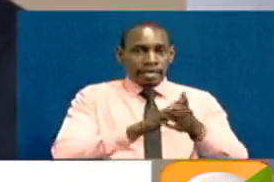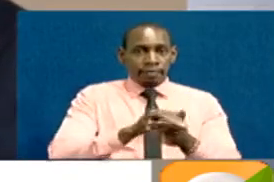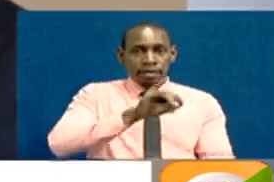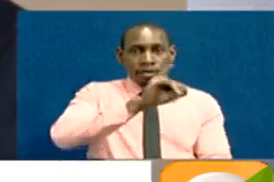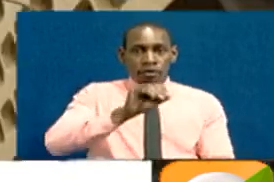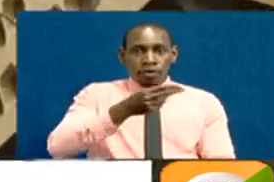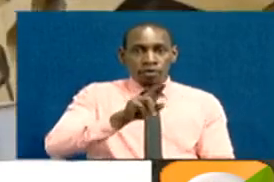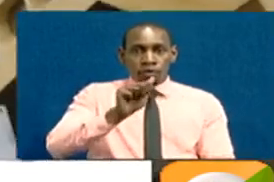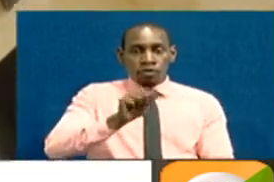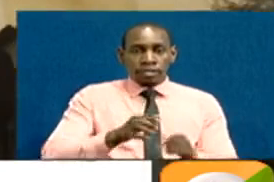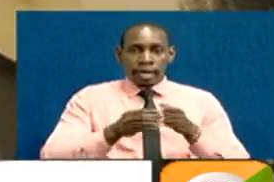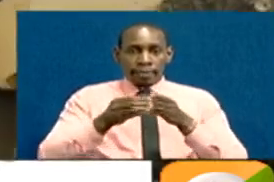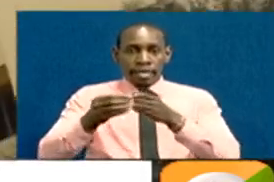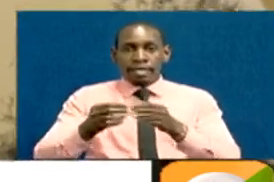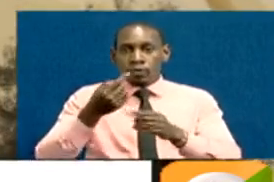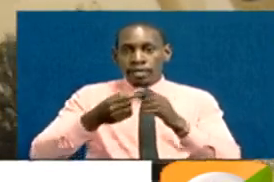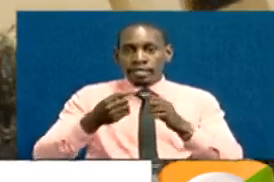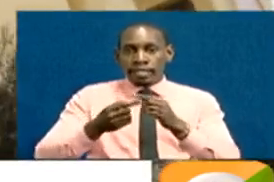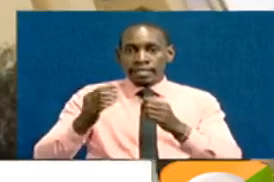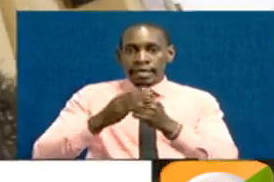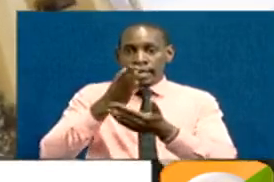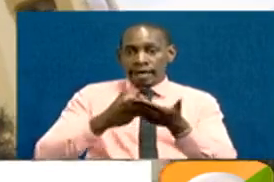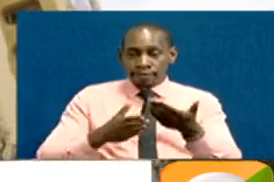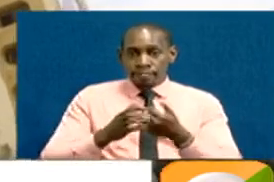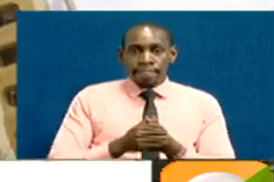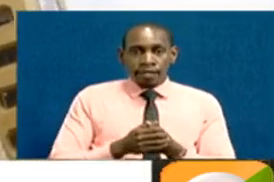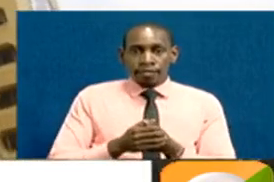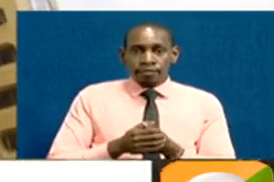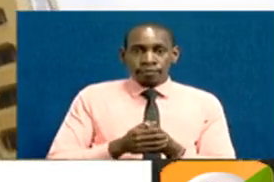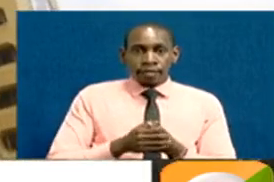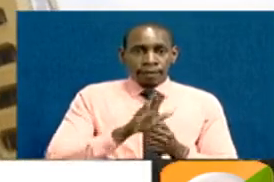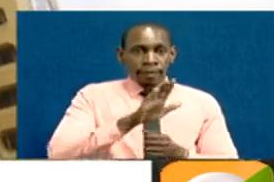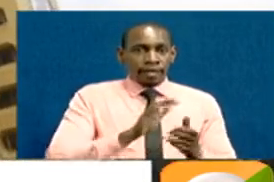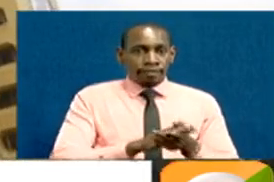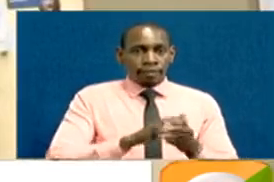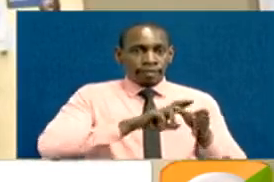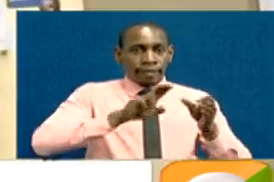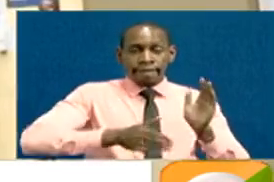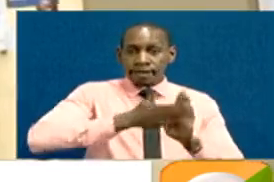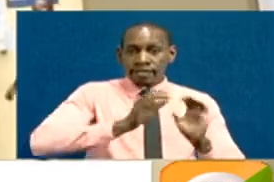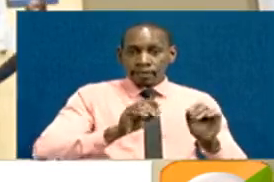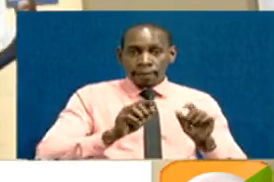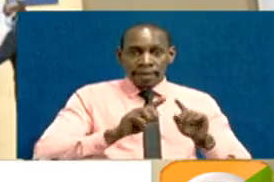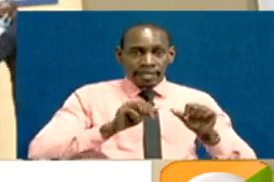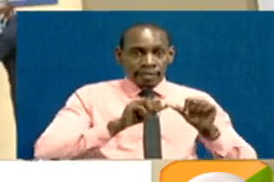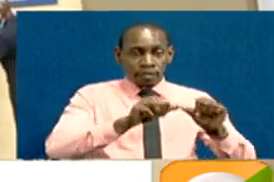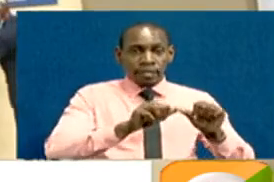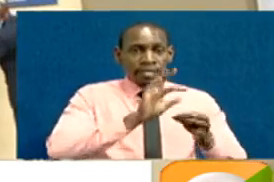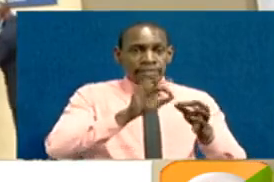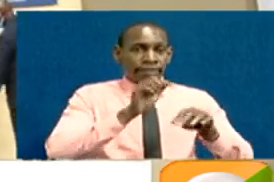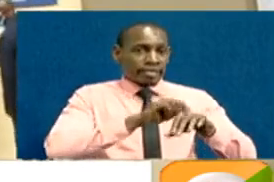Joshua Oigara, who's been at the helm for 9.5 years. Oigara will, however, not leave immediately, but remain